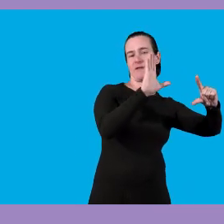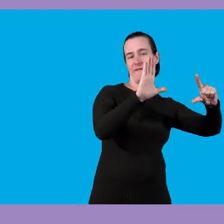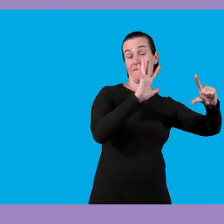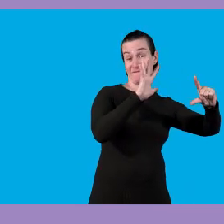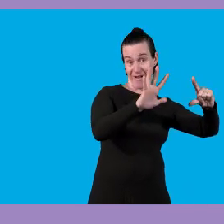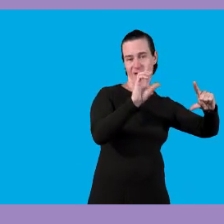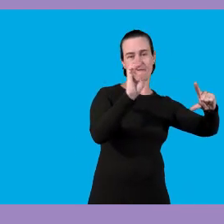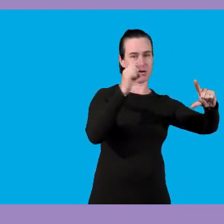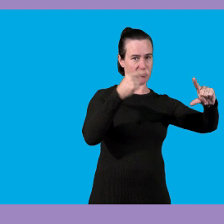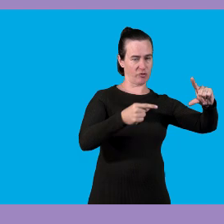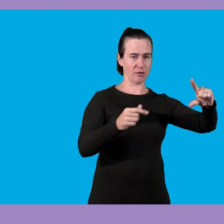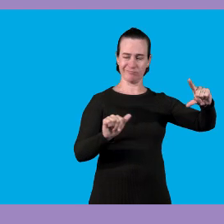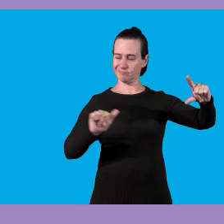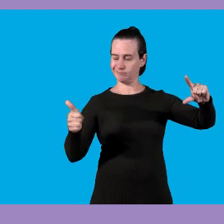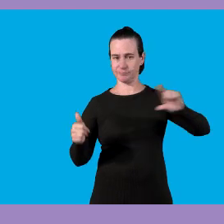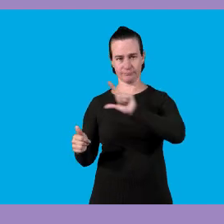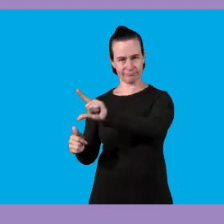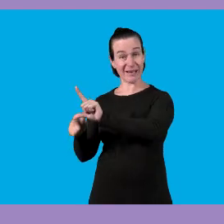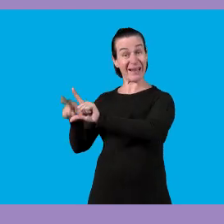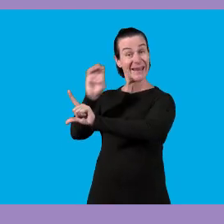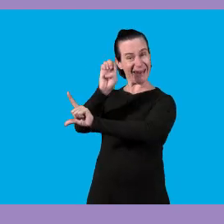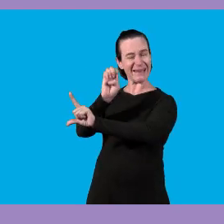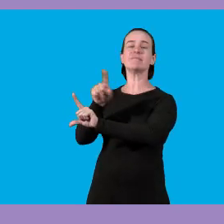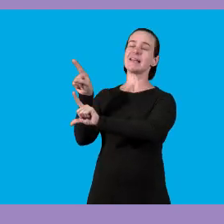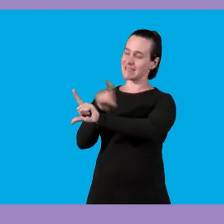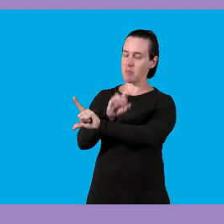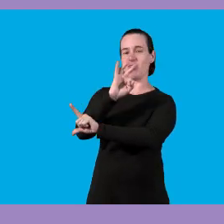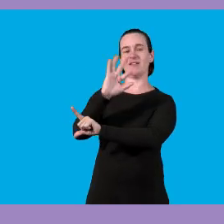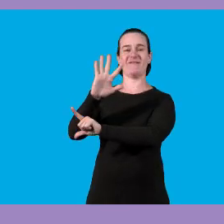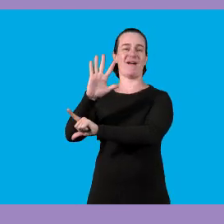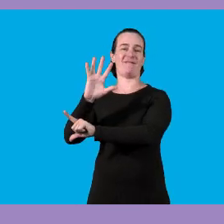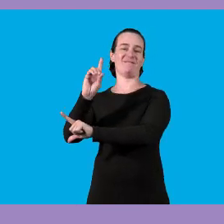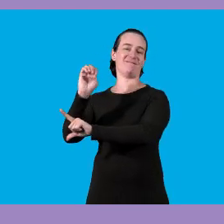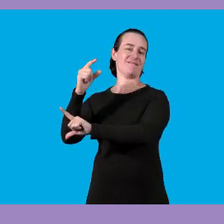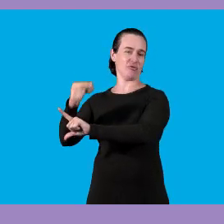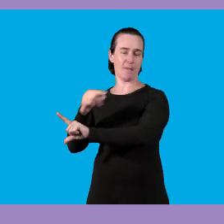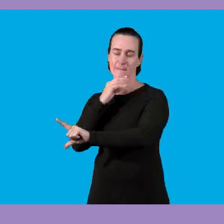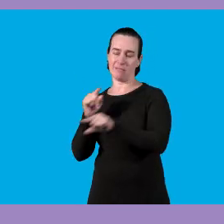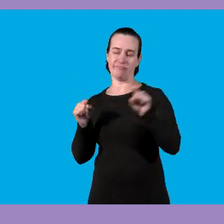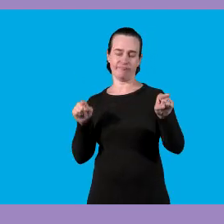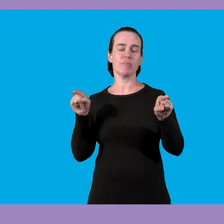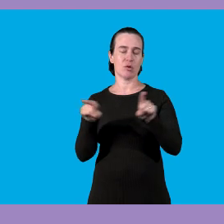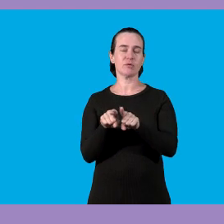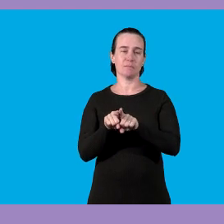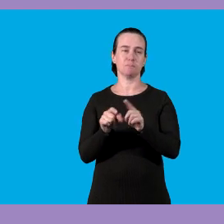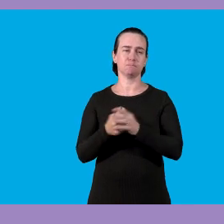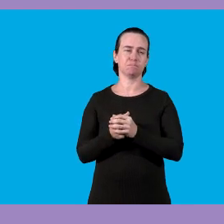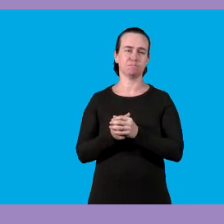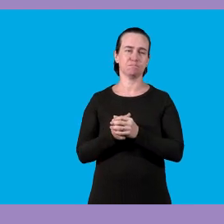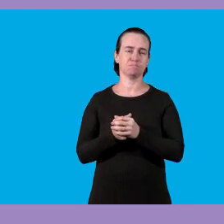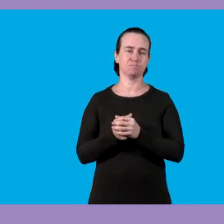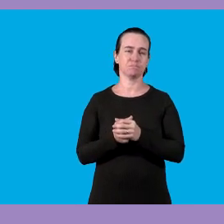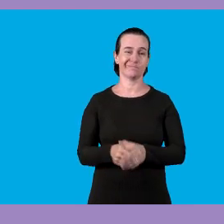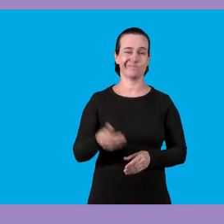is 35. So we'll write that angle B equals to angle E, which equals to 35 degrees.